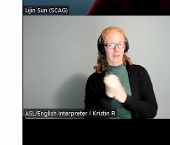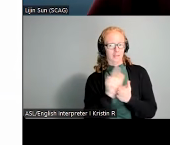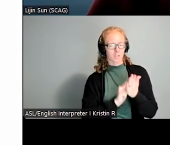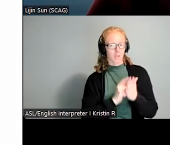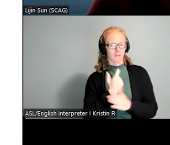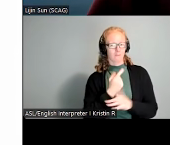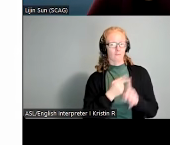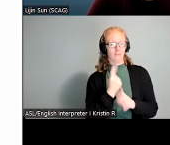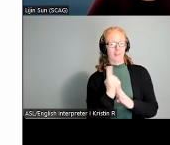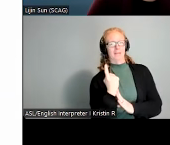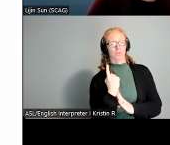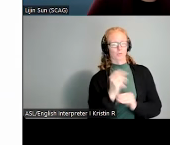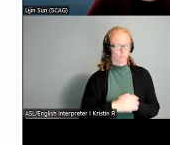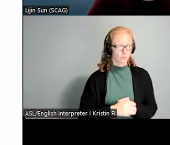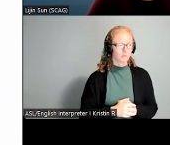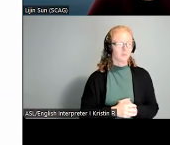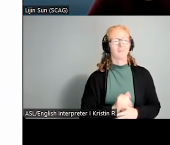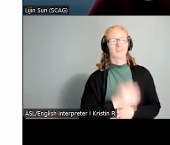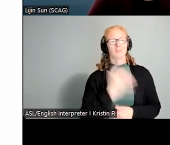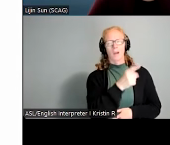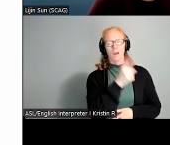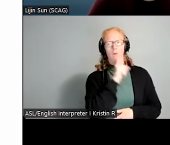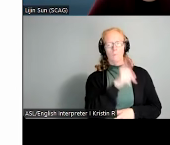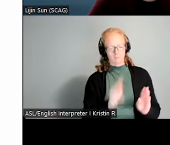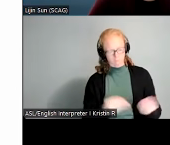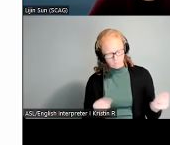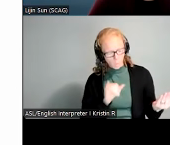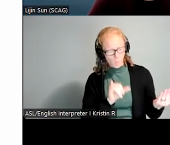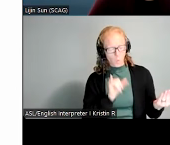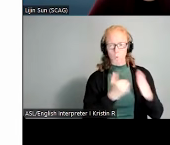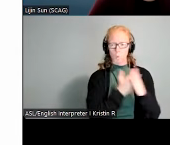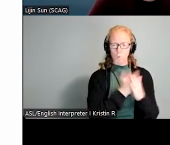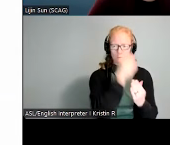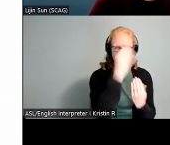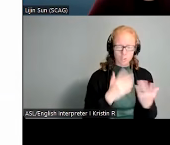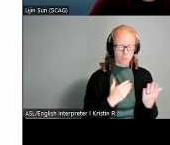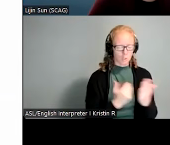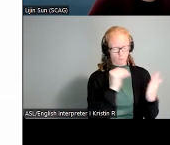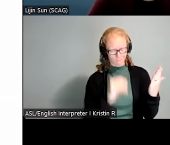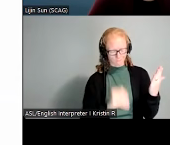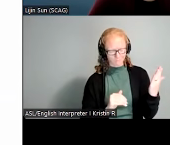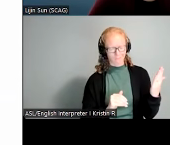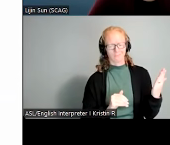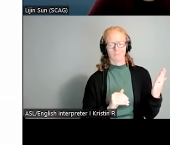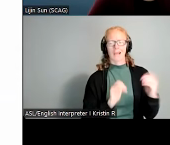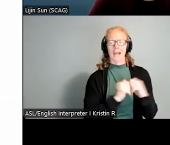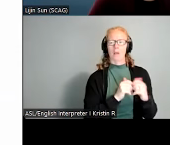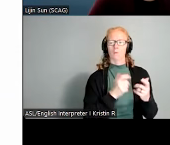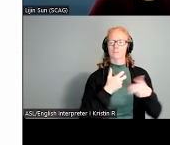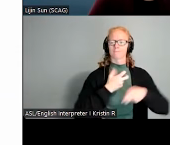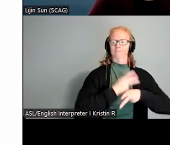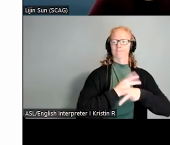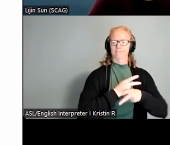So that's why that's another reason to stay on top of those CEQA guidelines and the case laws if you're interested and helpful in your